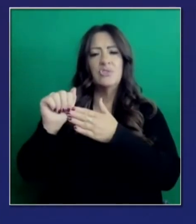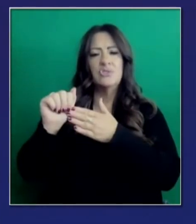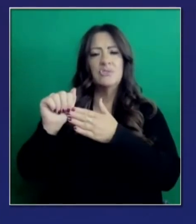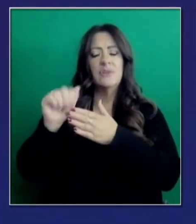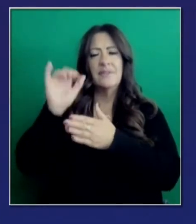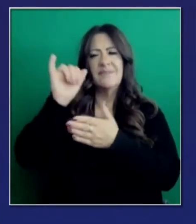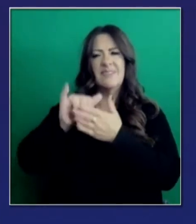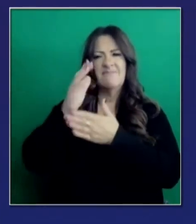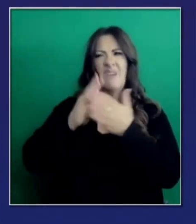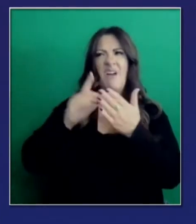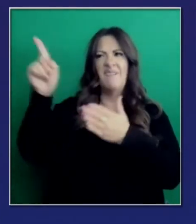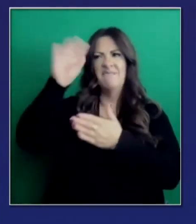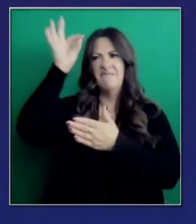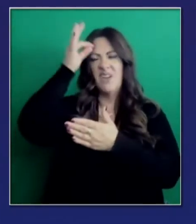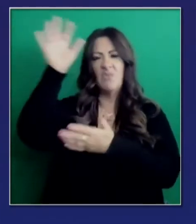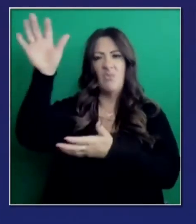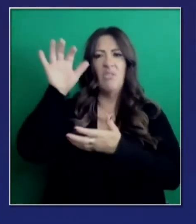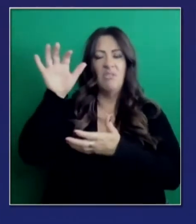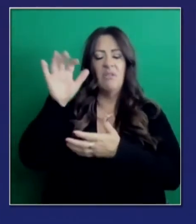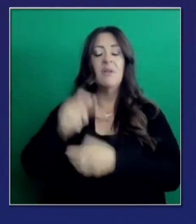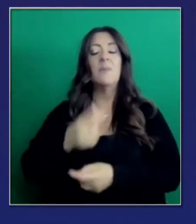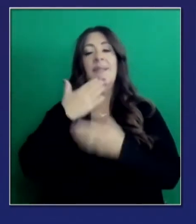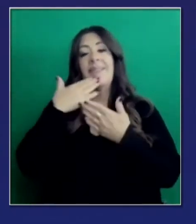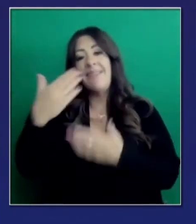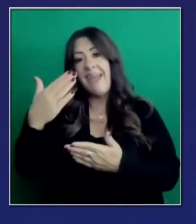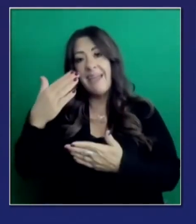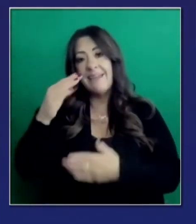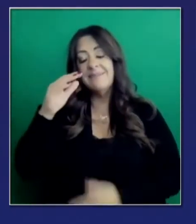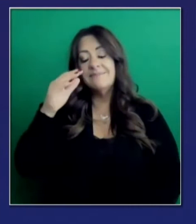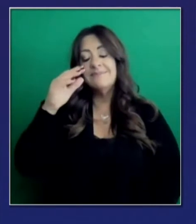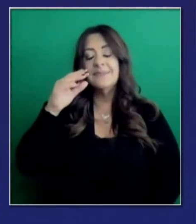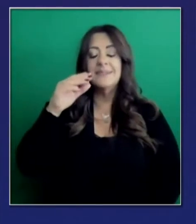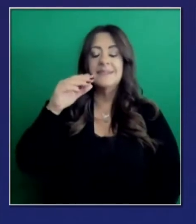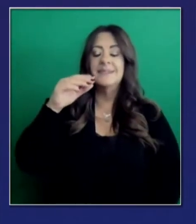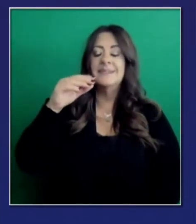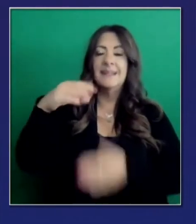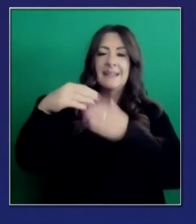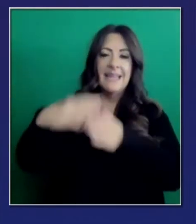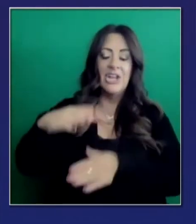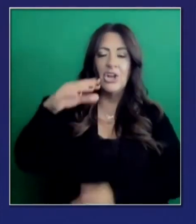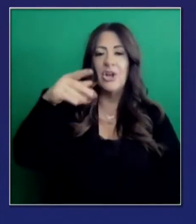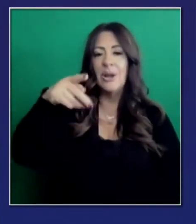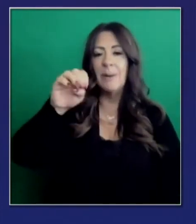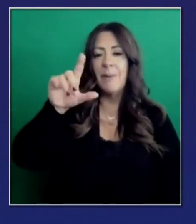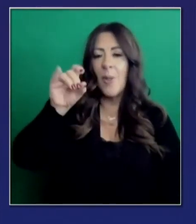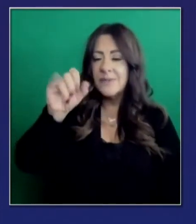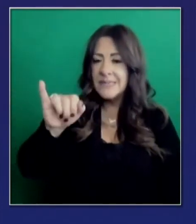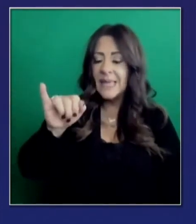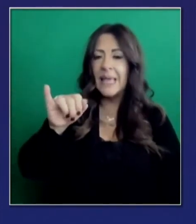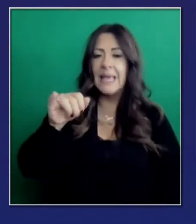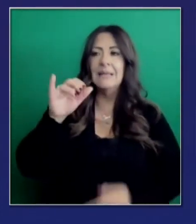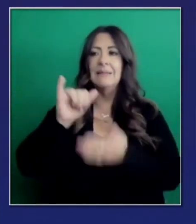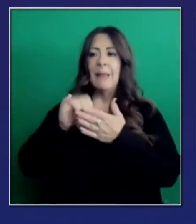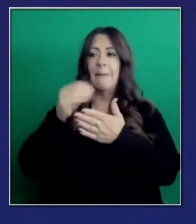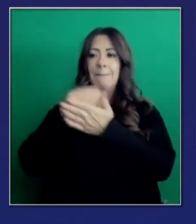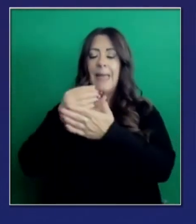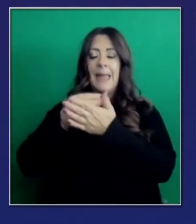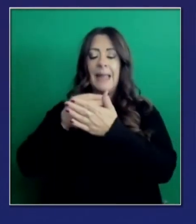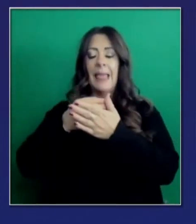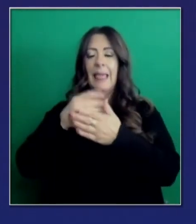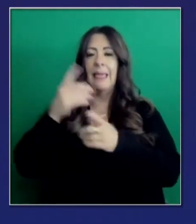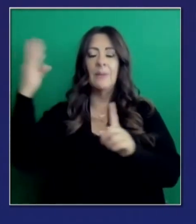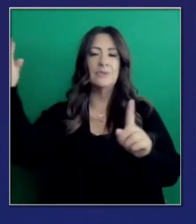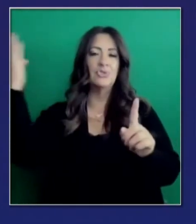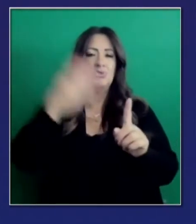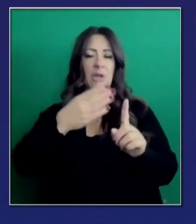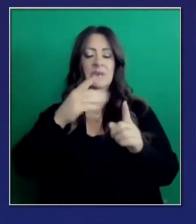Speaker Pelosi. $2.6 billion, that's money that's going direct to some counties and cities,